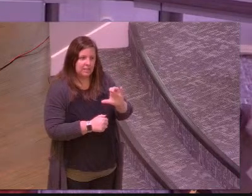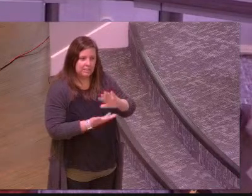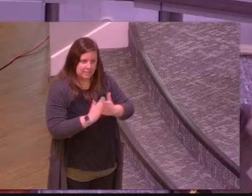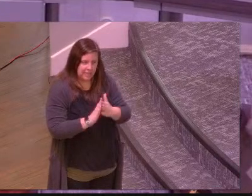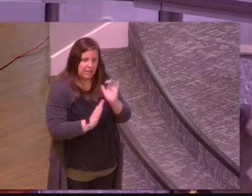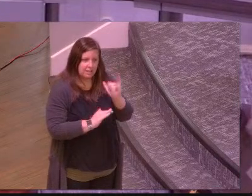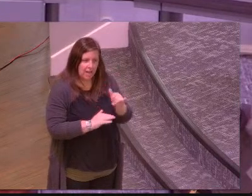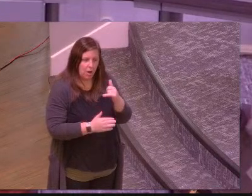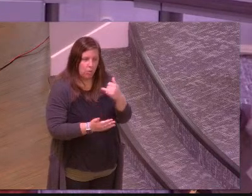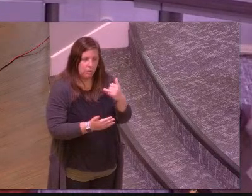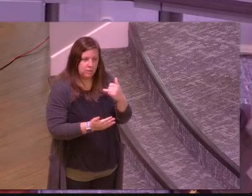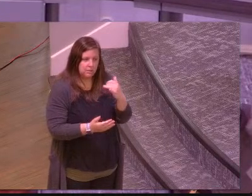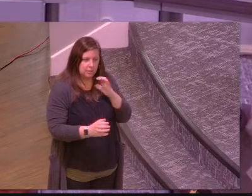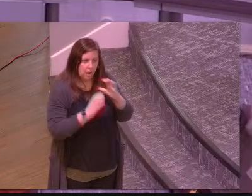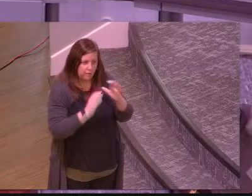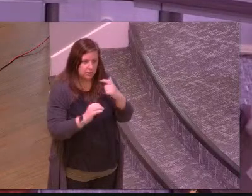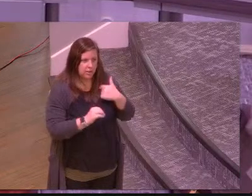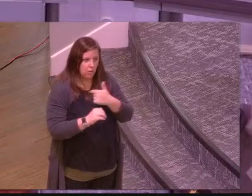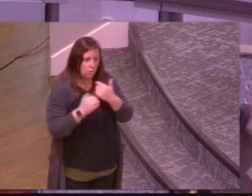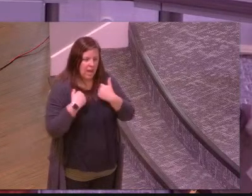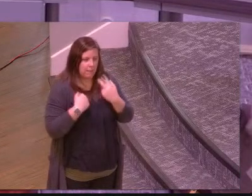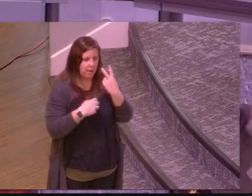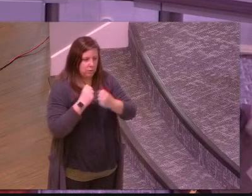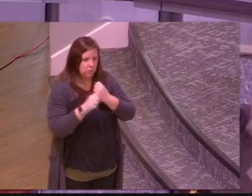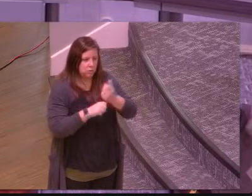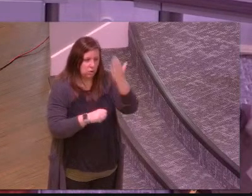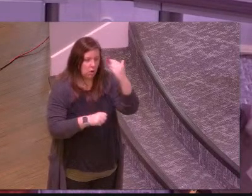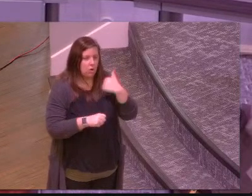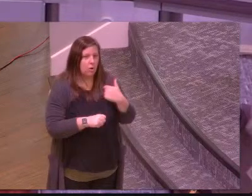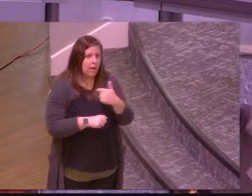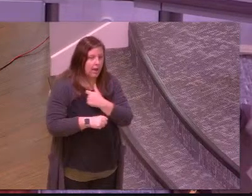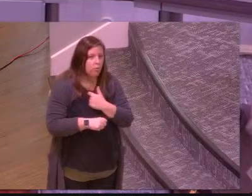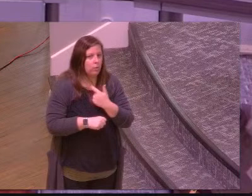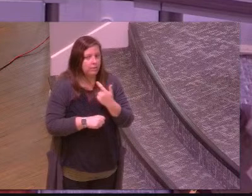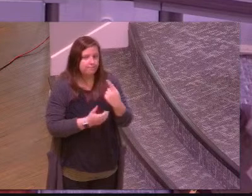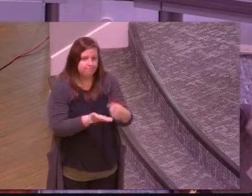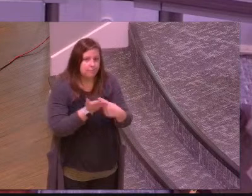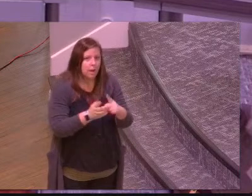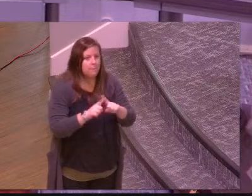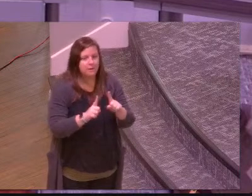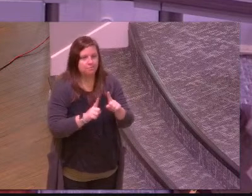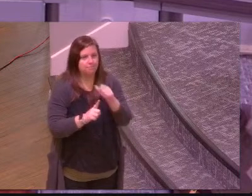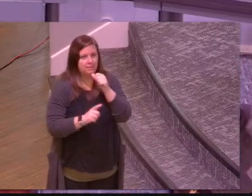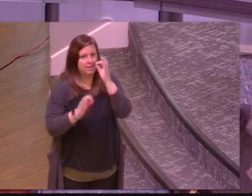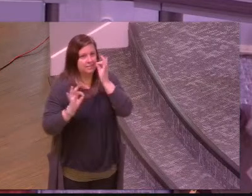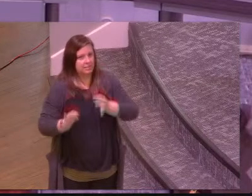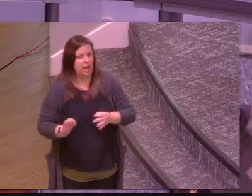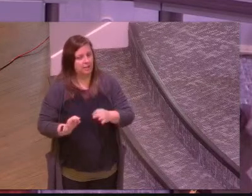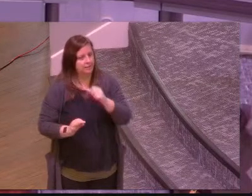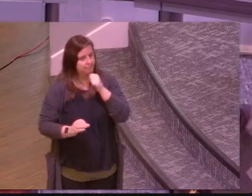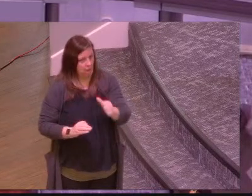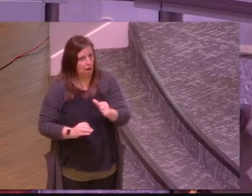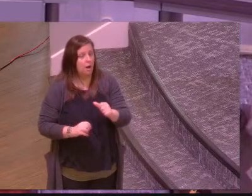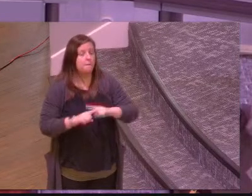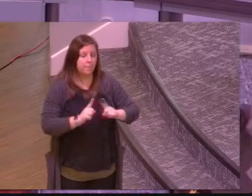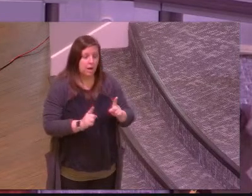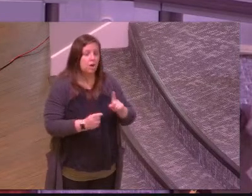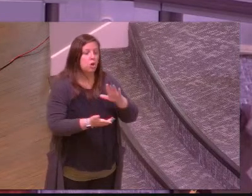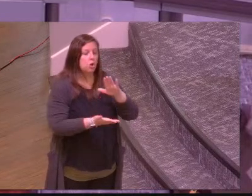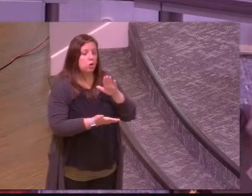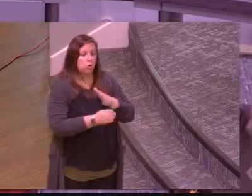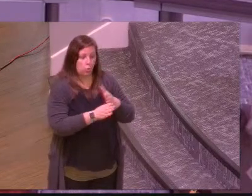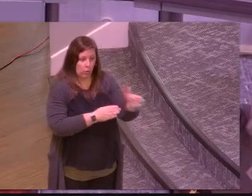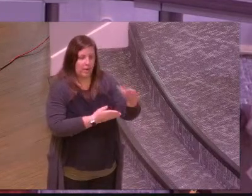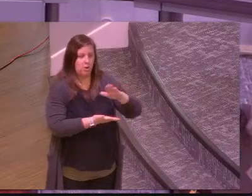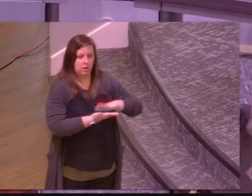change Classic it to a City. program from a school, and the decision was made not to. But Career Academy has always been a program. Okay, I'll take a look at